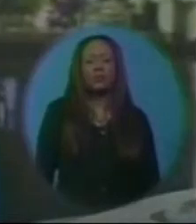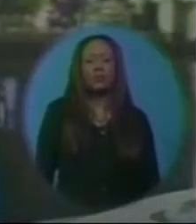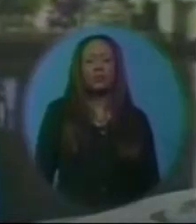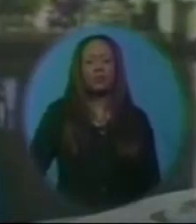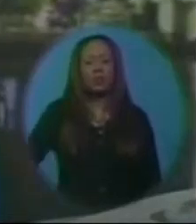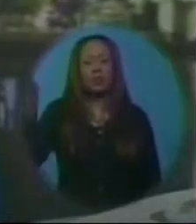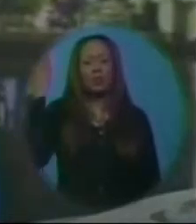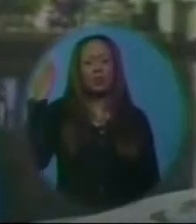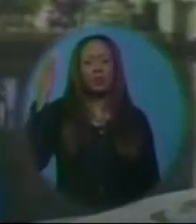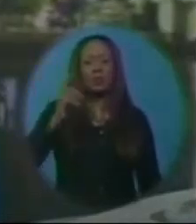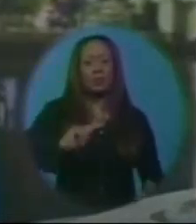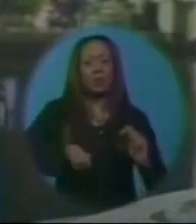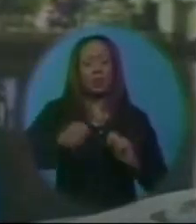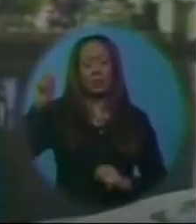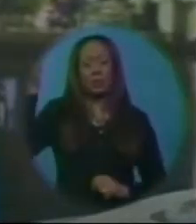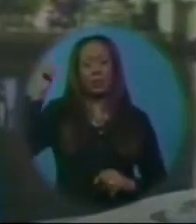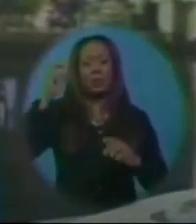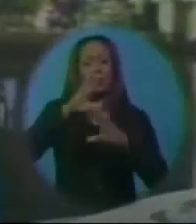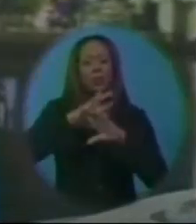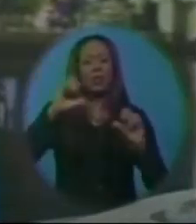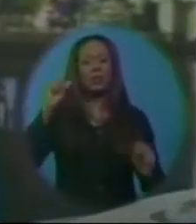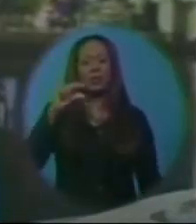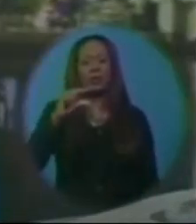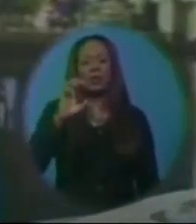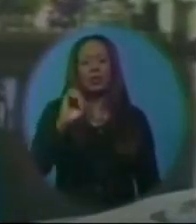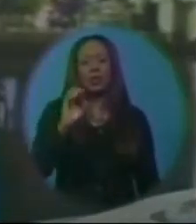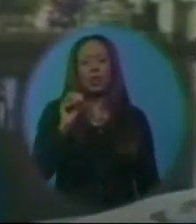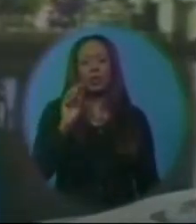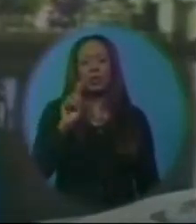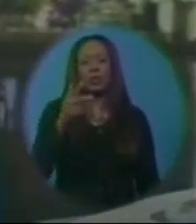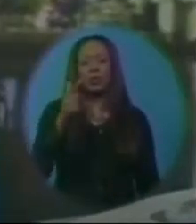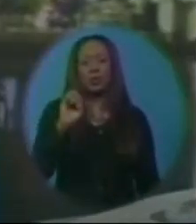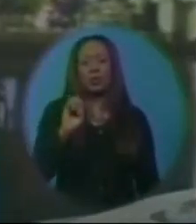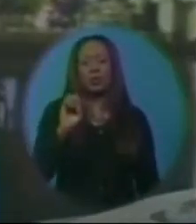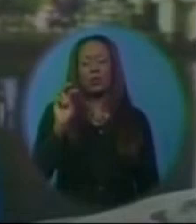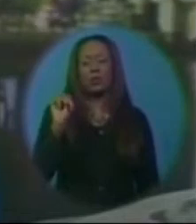Former President of Trinidad and Tobago, George Maxwell Richards, has